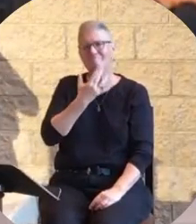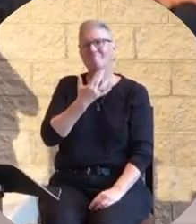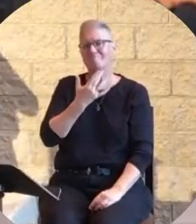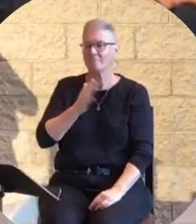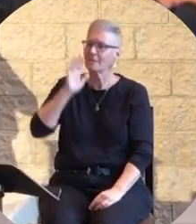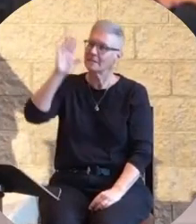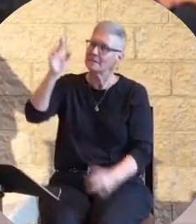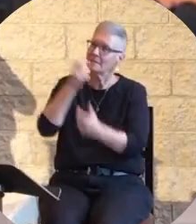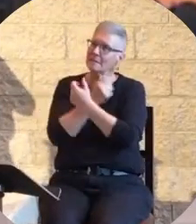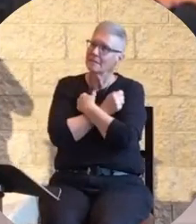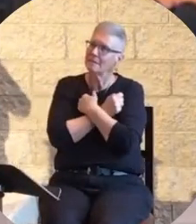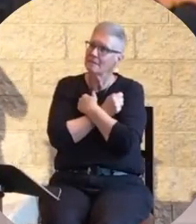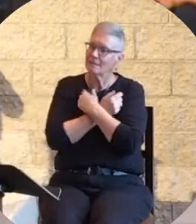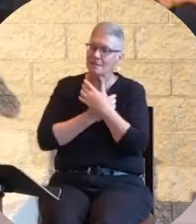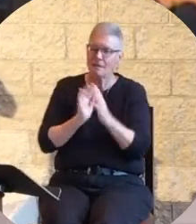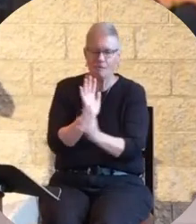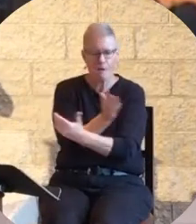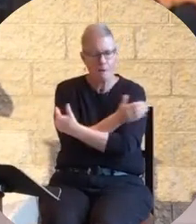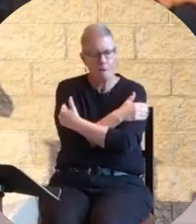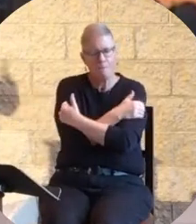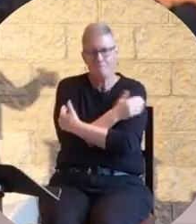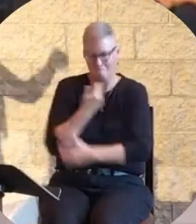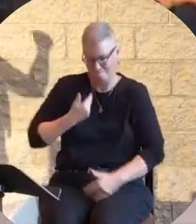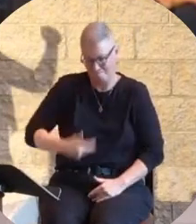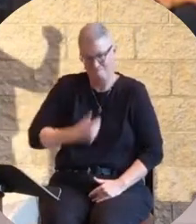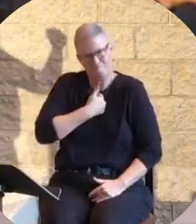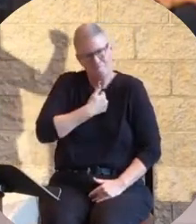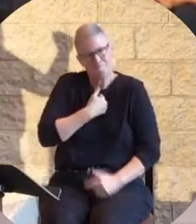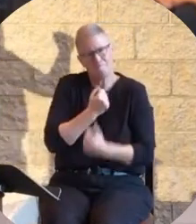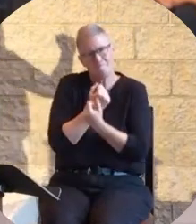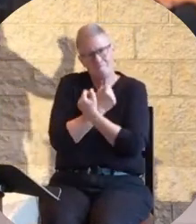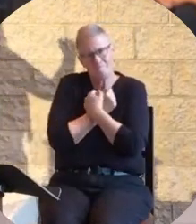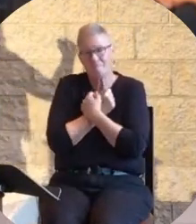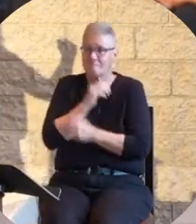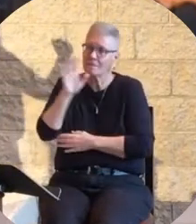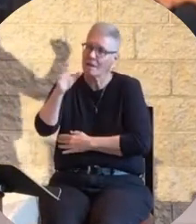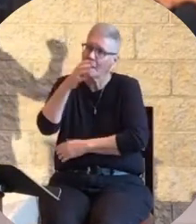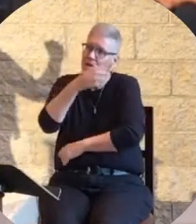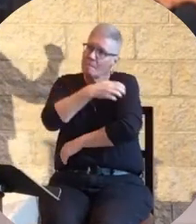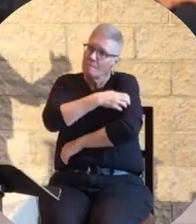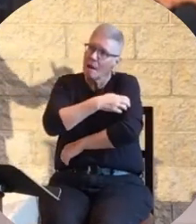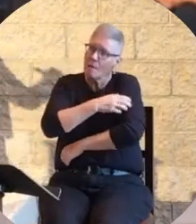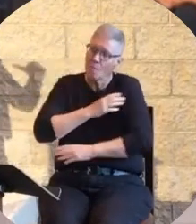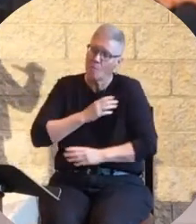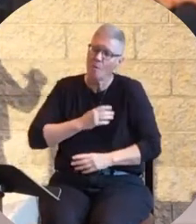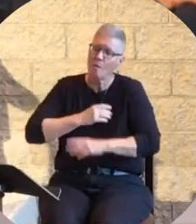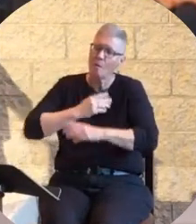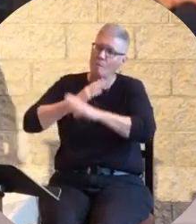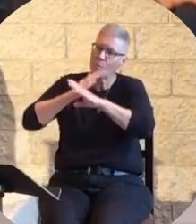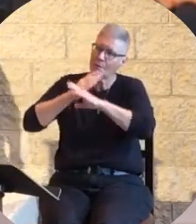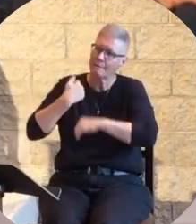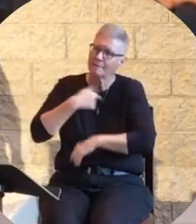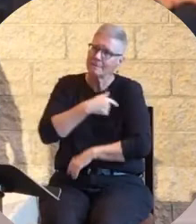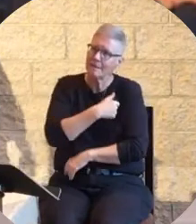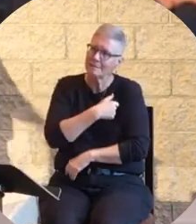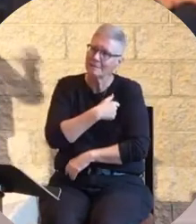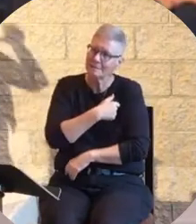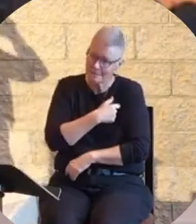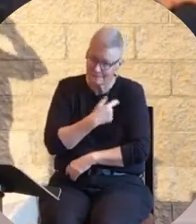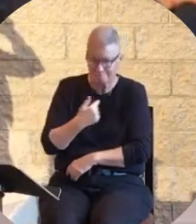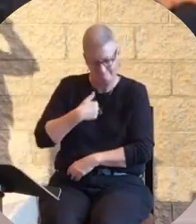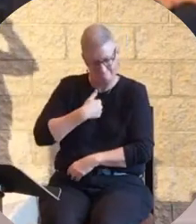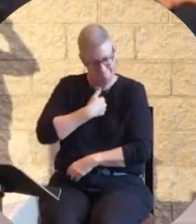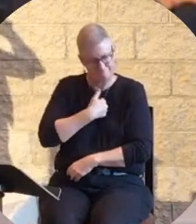God enfolds us. I am love. The power of God protects us. I am power.